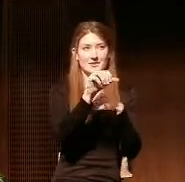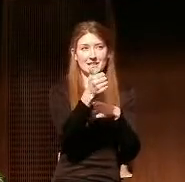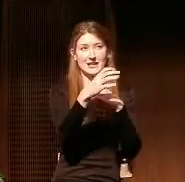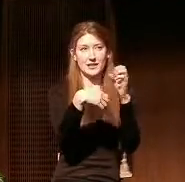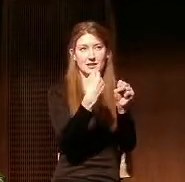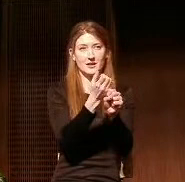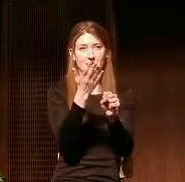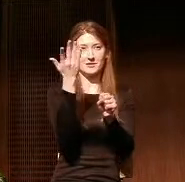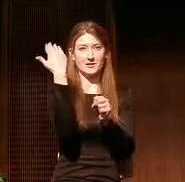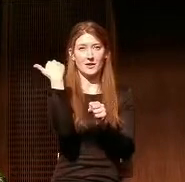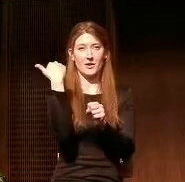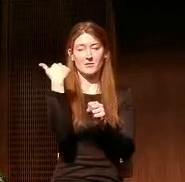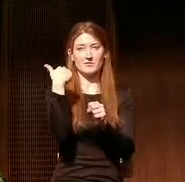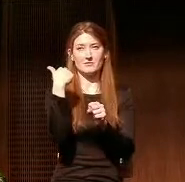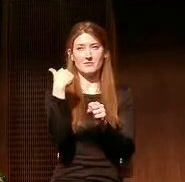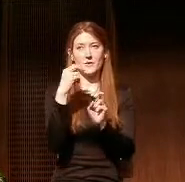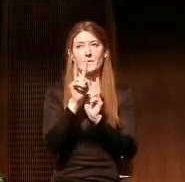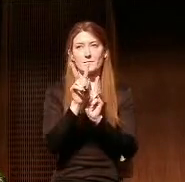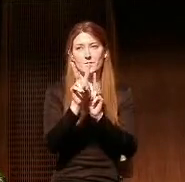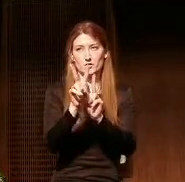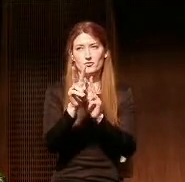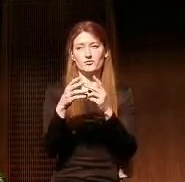too.